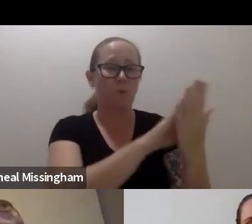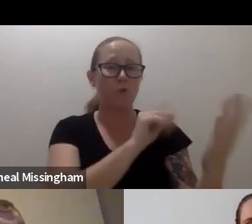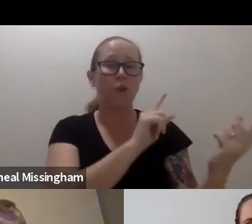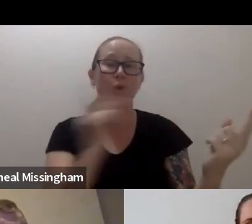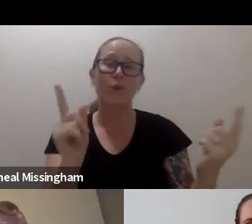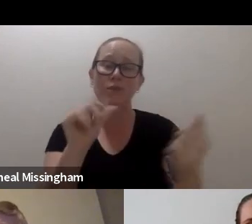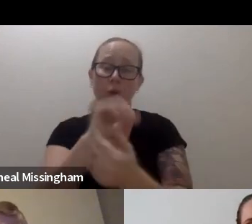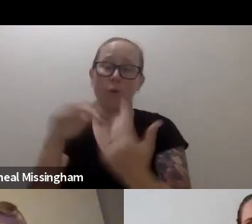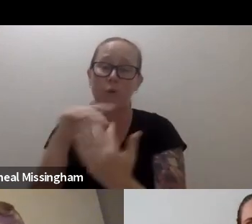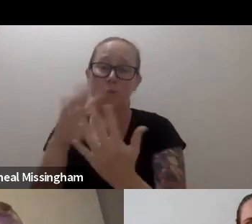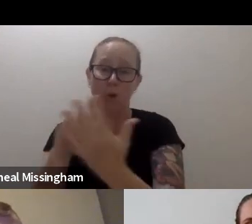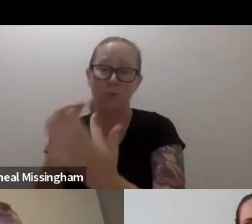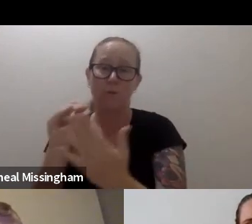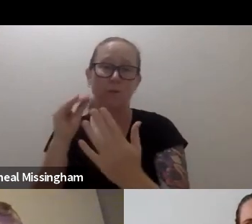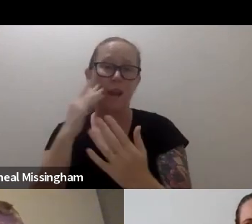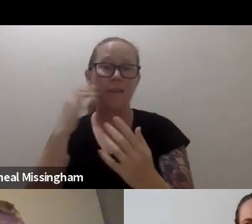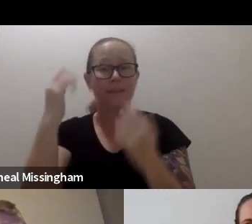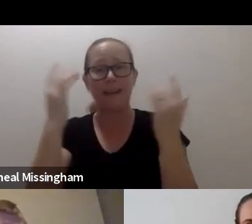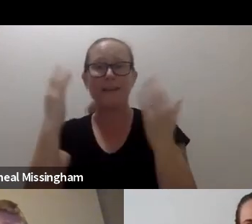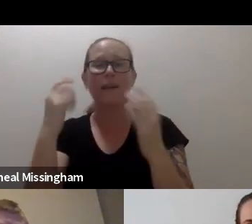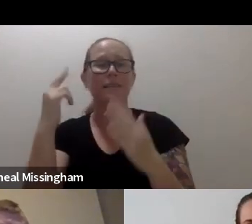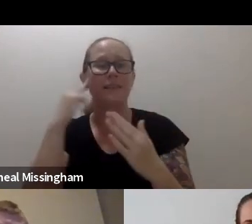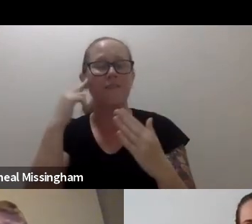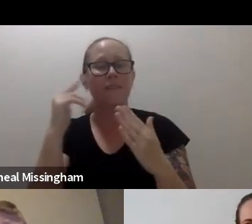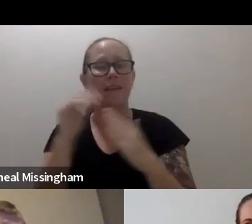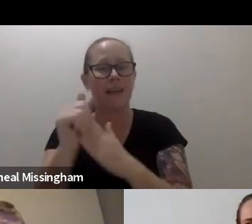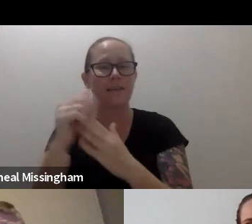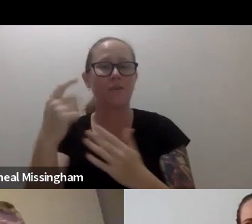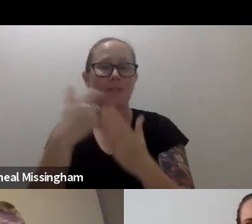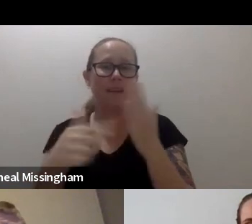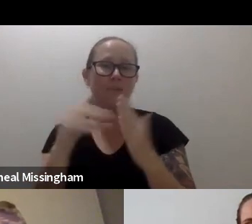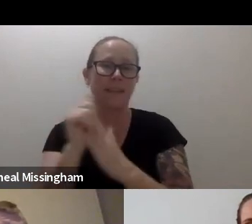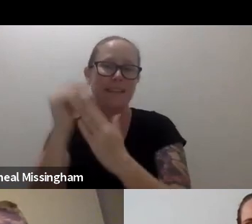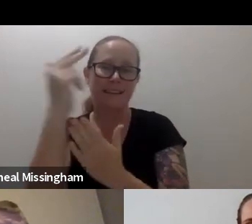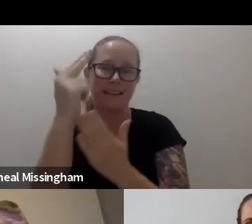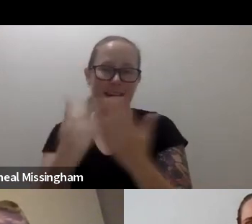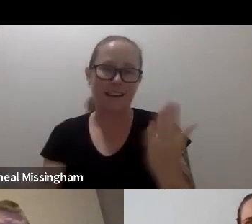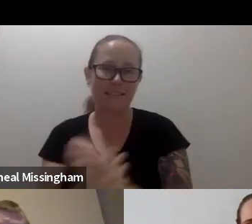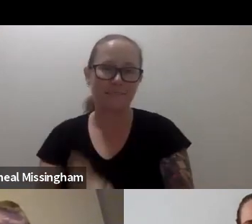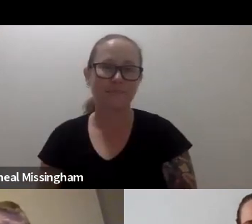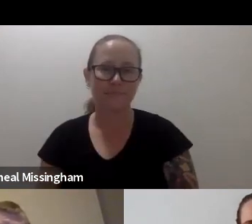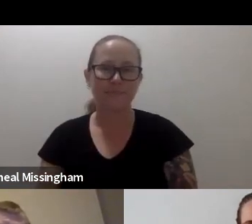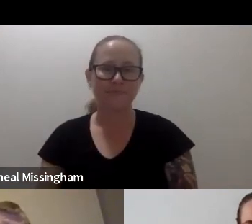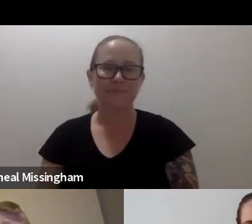medical model to social model when thinking about deaf-led or disabled-led